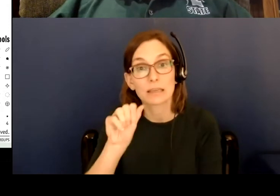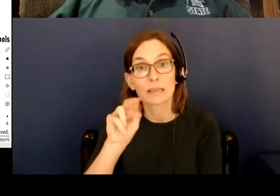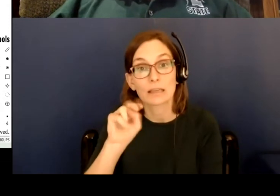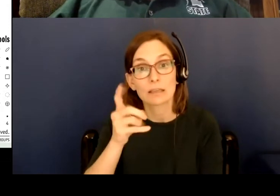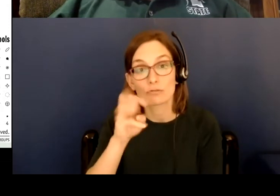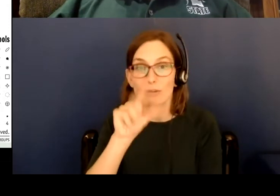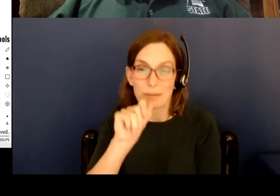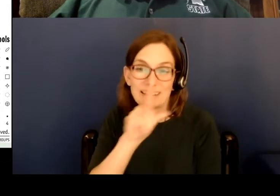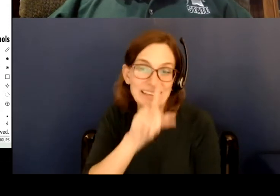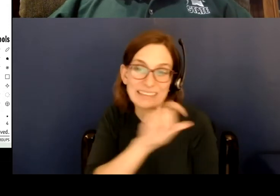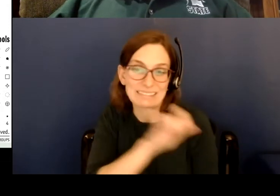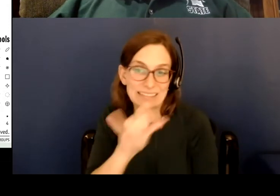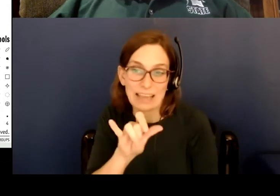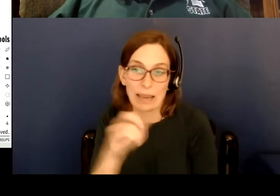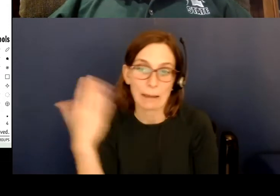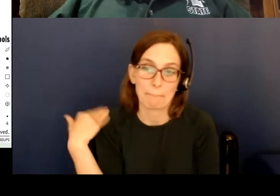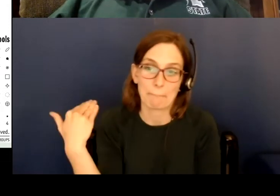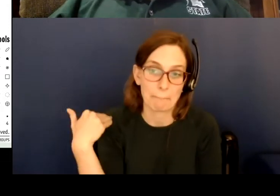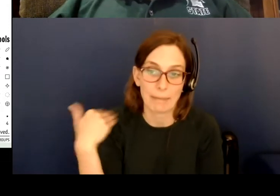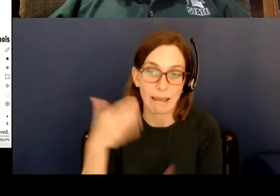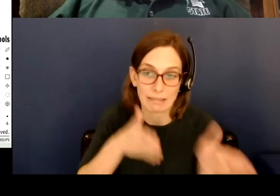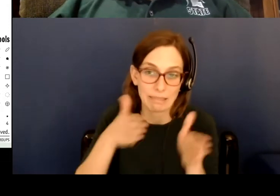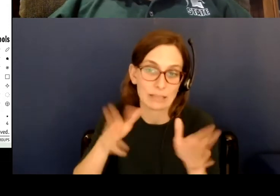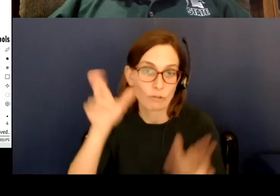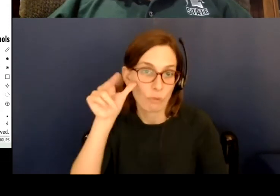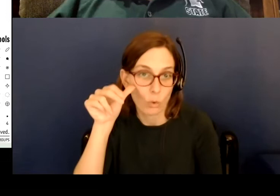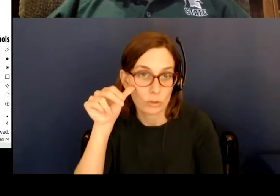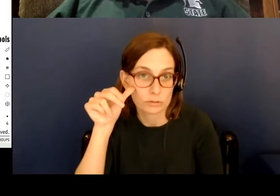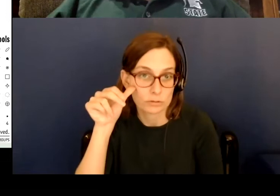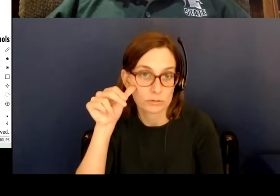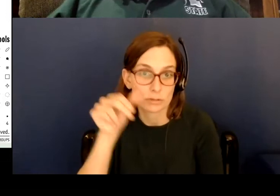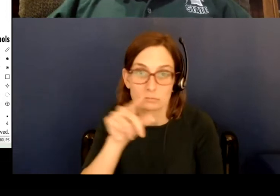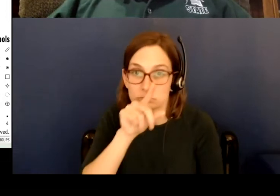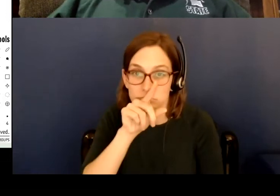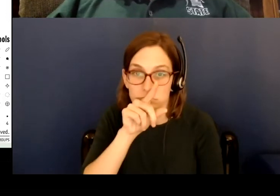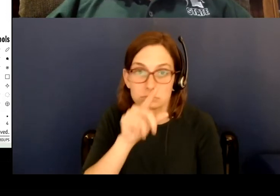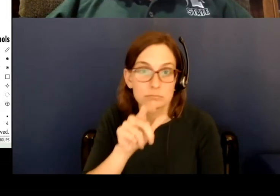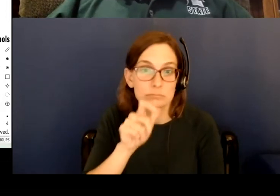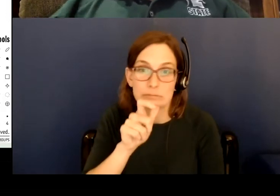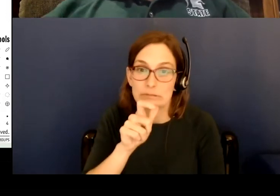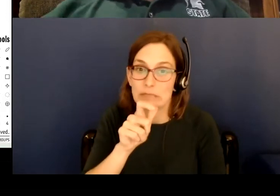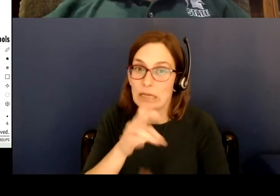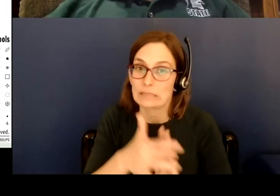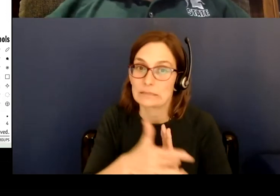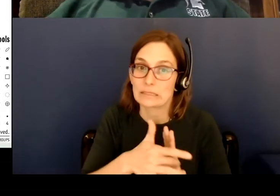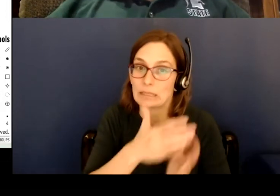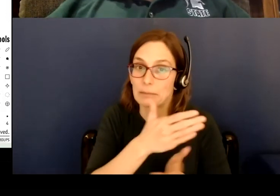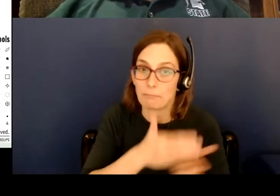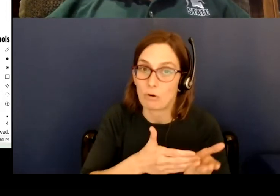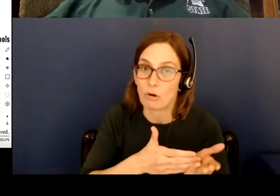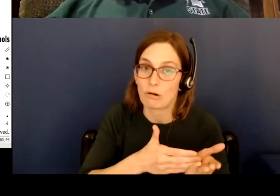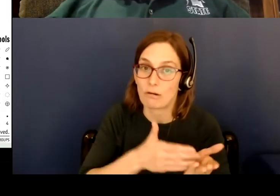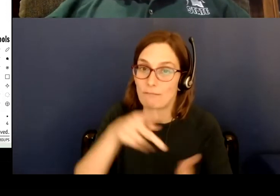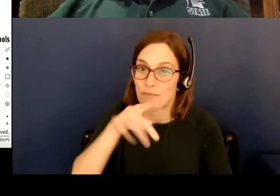hind legs of the horse. And we'll talk about that more often, but this is not technically part of Pegasus. It is the constellation of